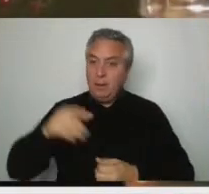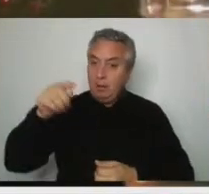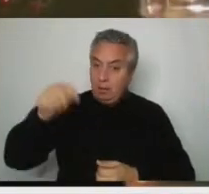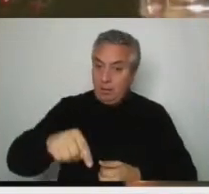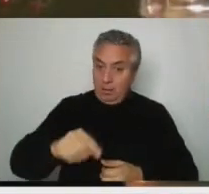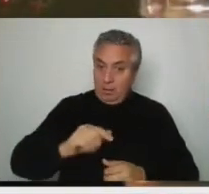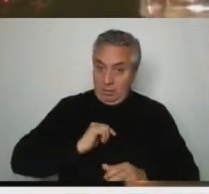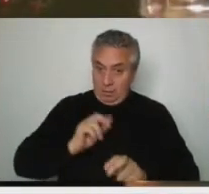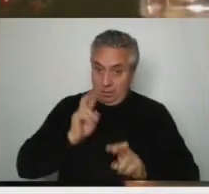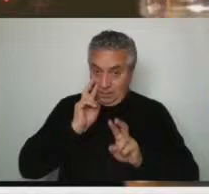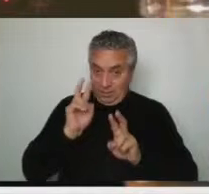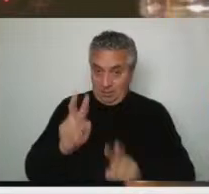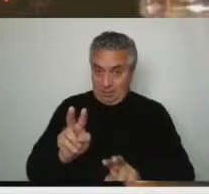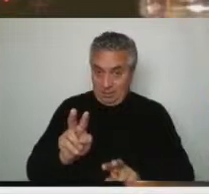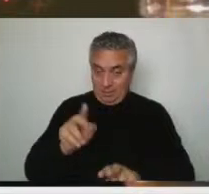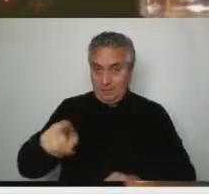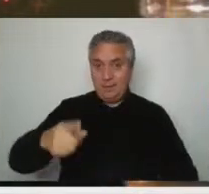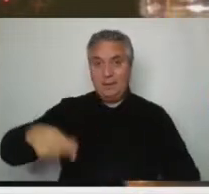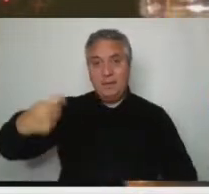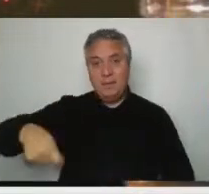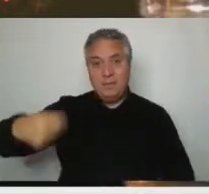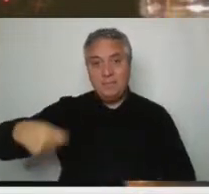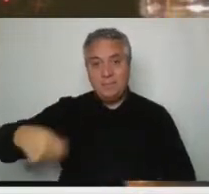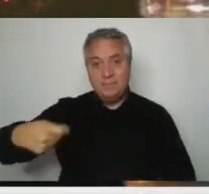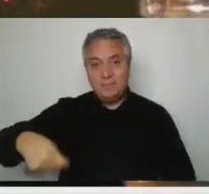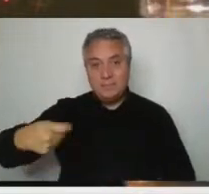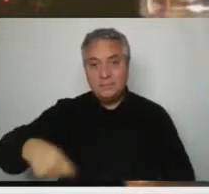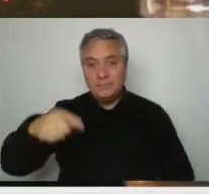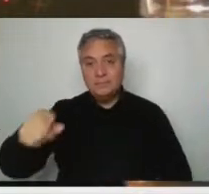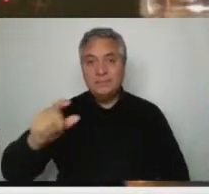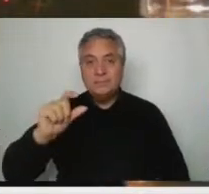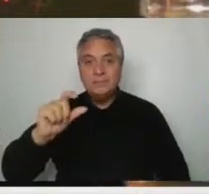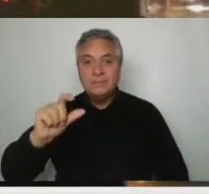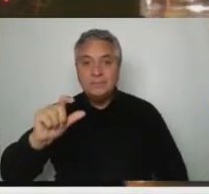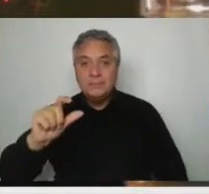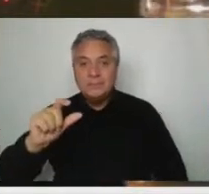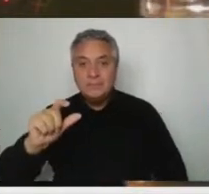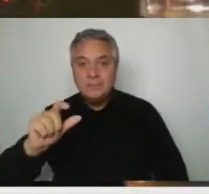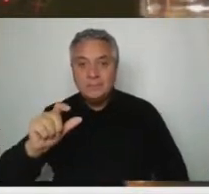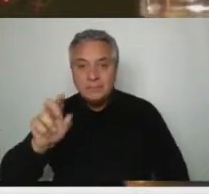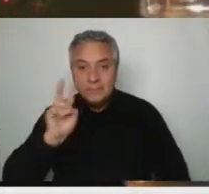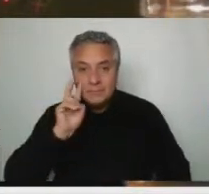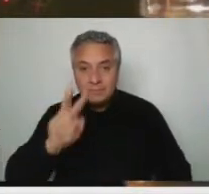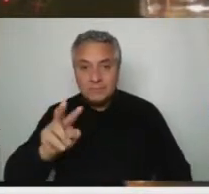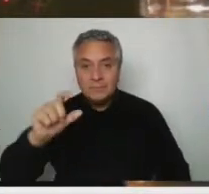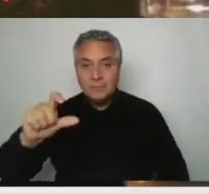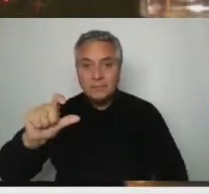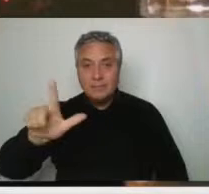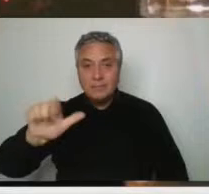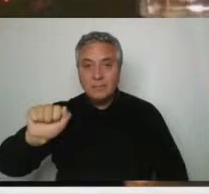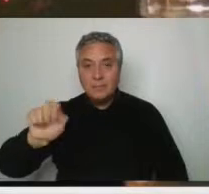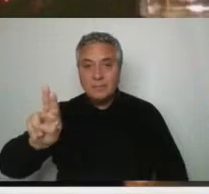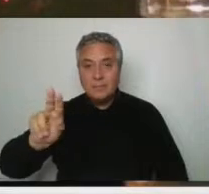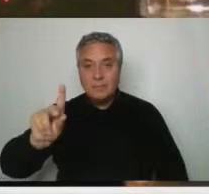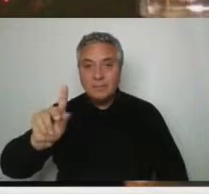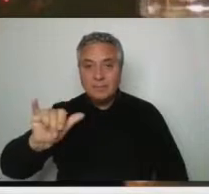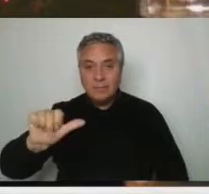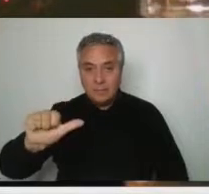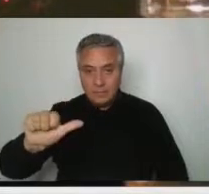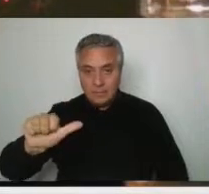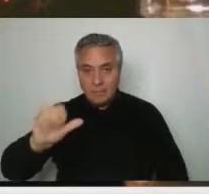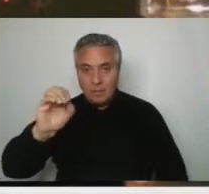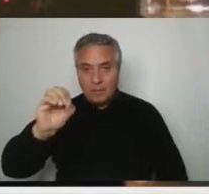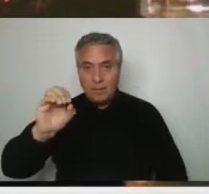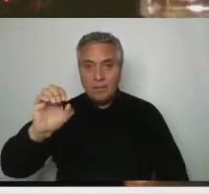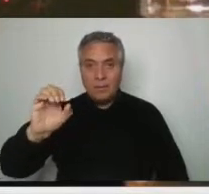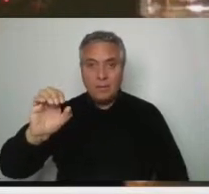issues. Claudia Costin, president of the Institute Singularidades of Brazil, is now online. Good